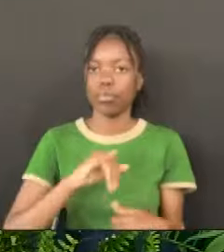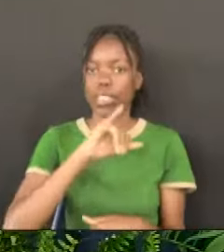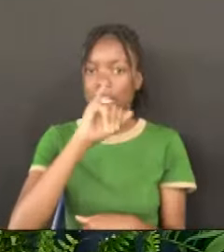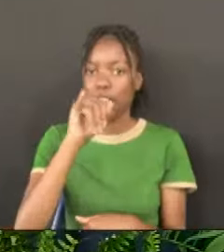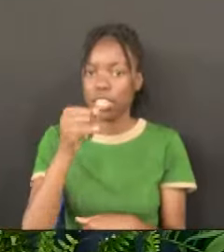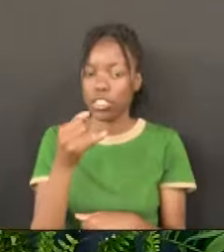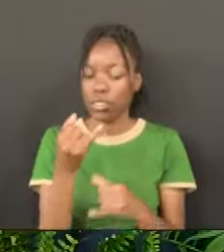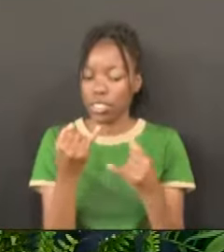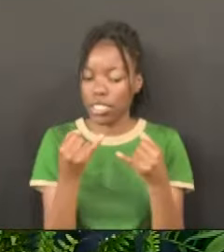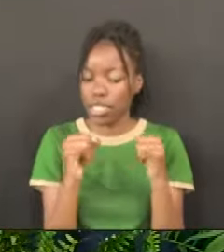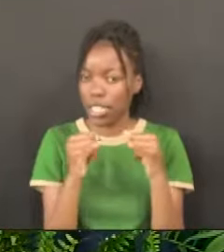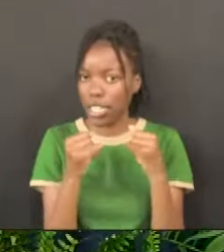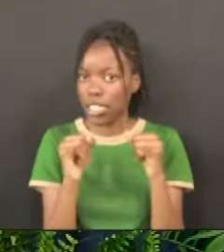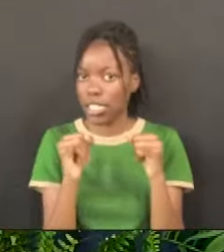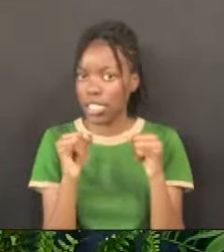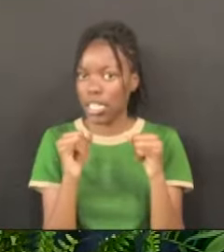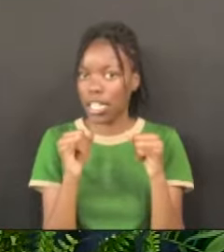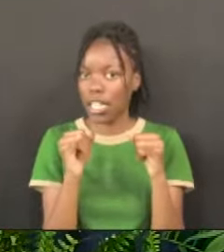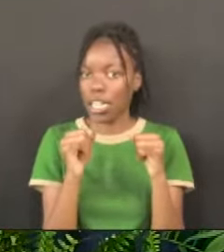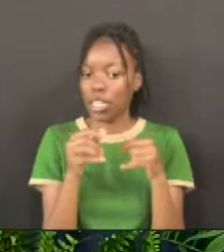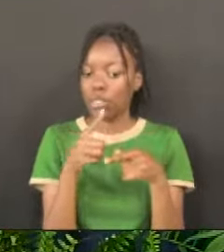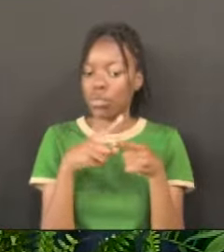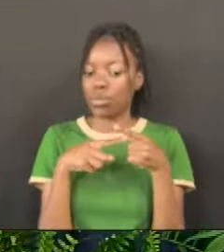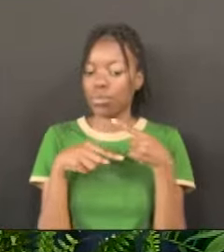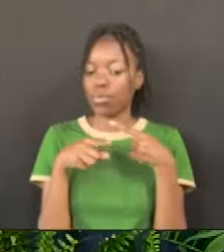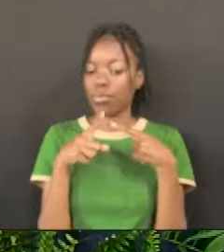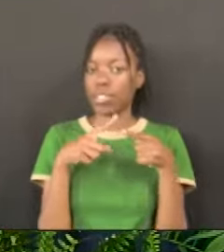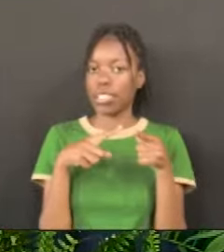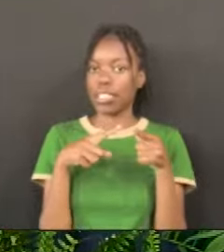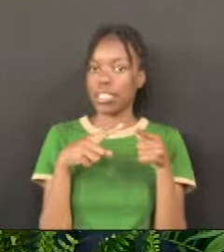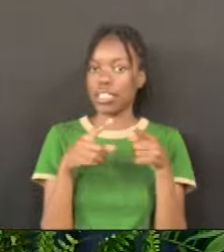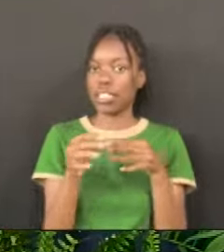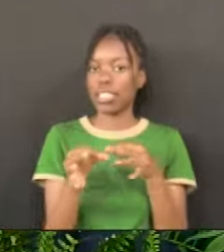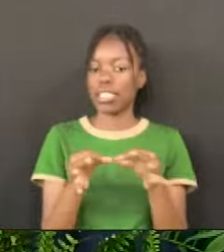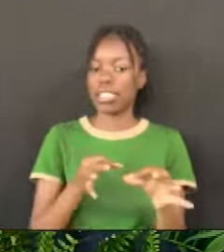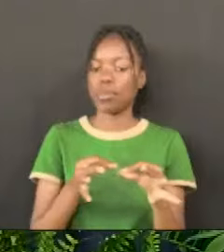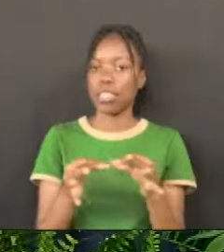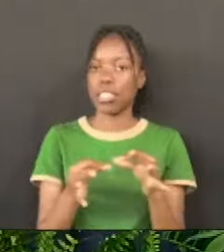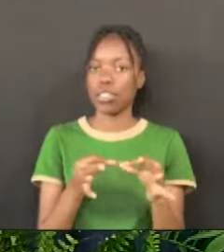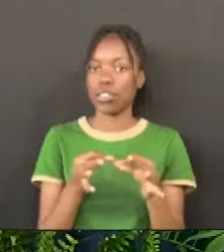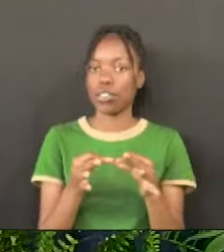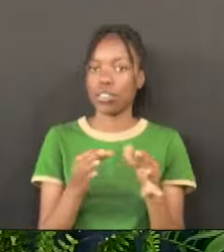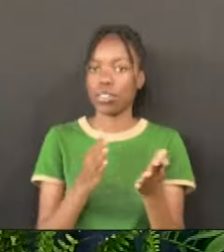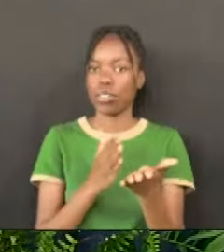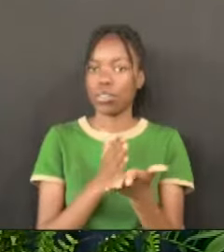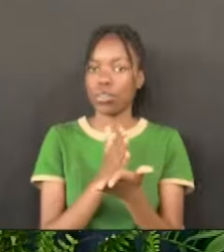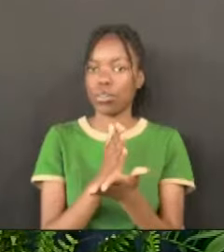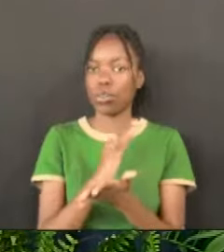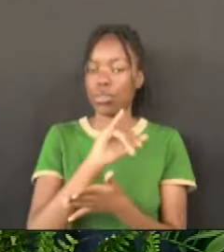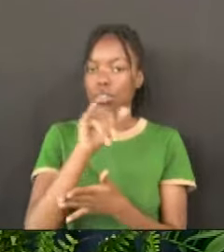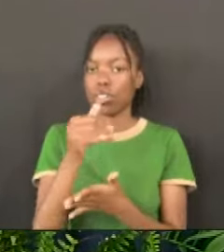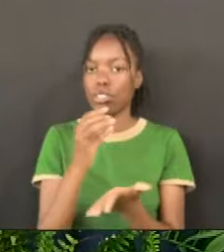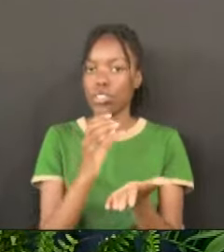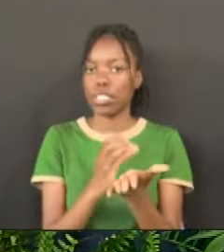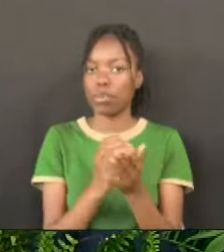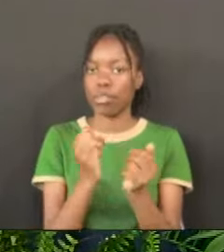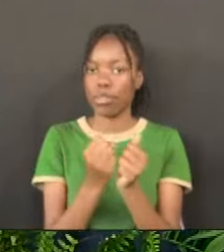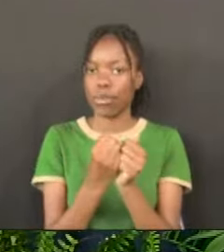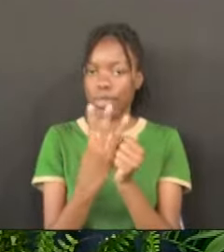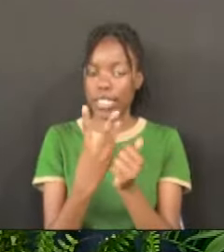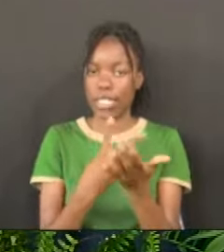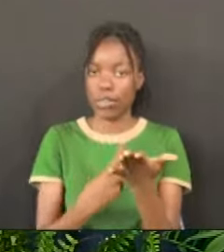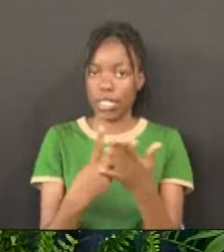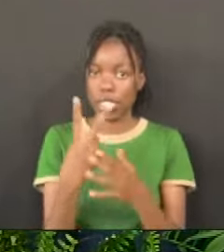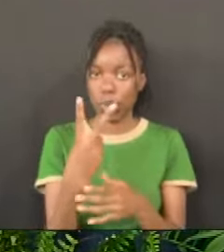to bring this picture through the text, John chapter 14, verse 20. It